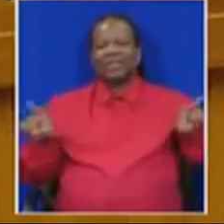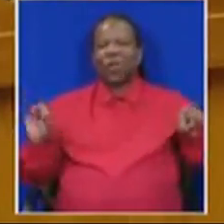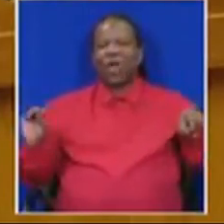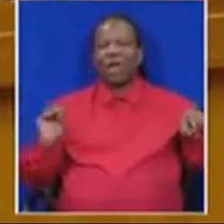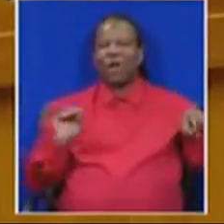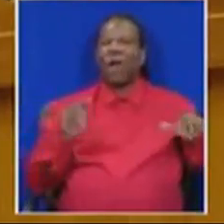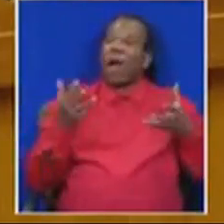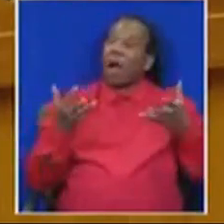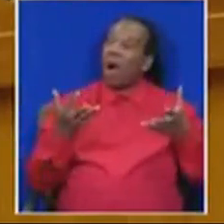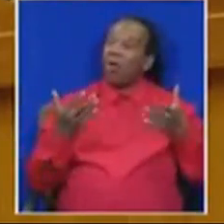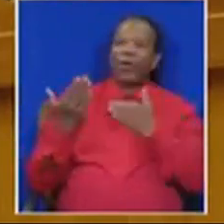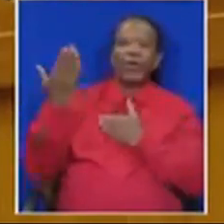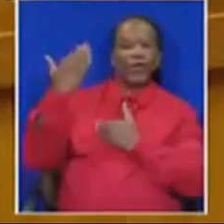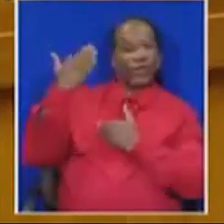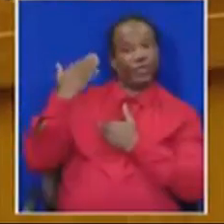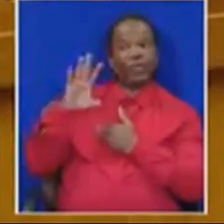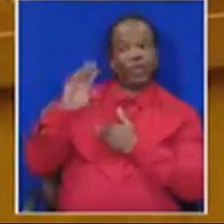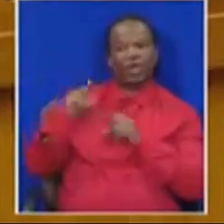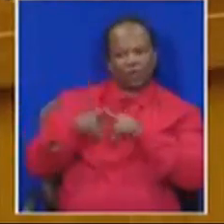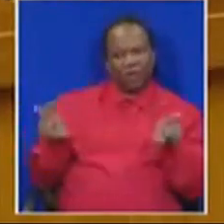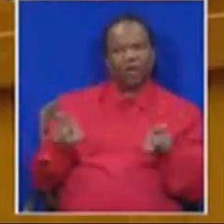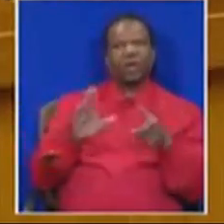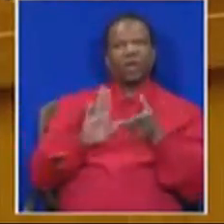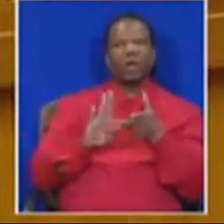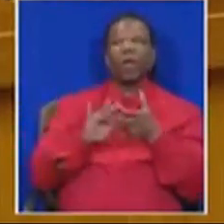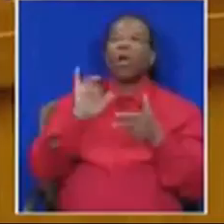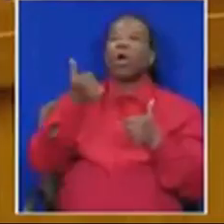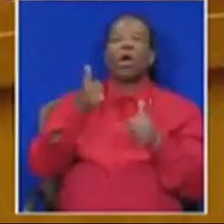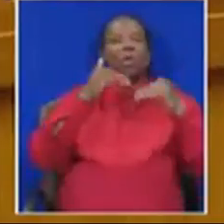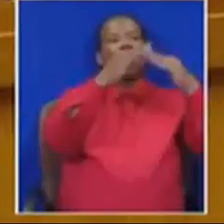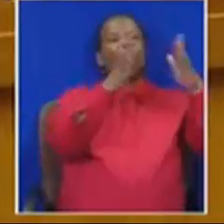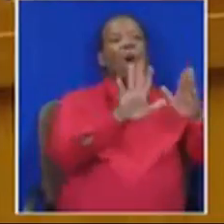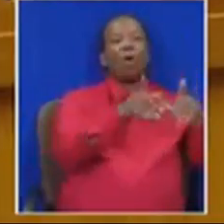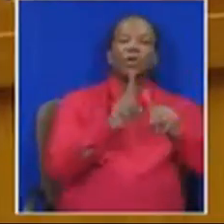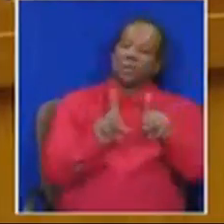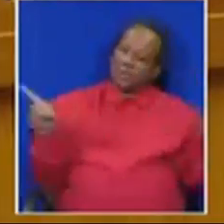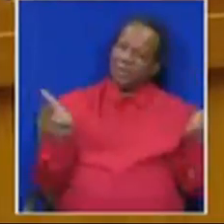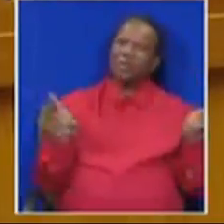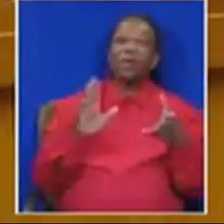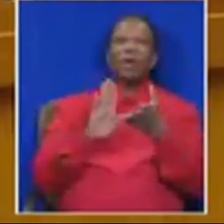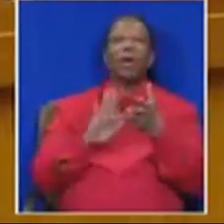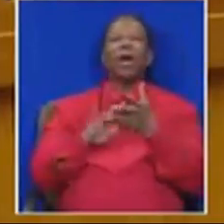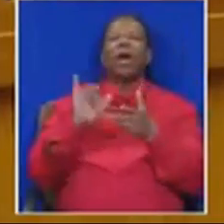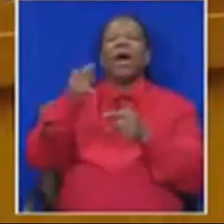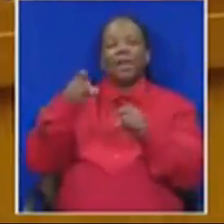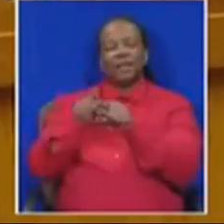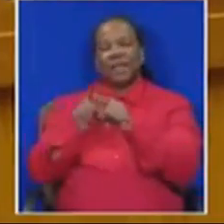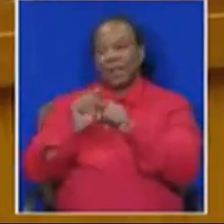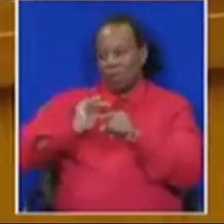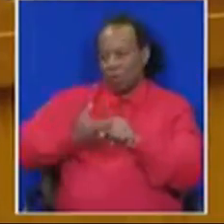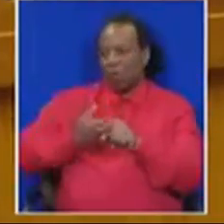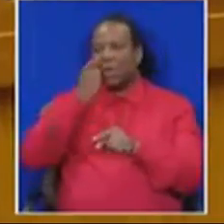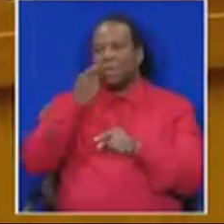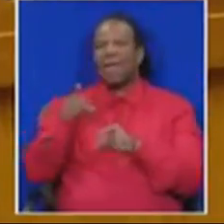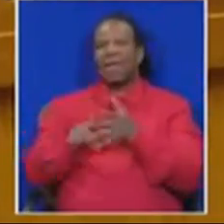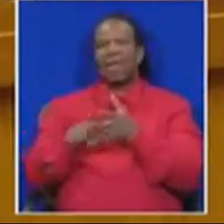by history, we are divided by where we live, we are divided by our gender, we are